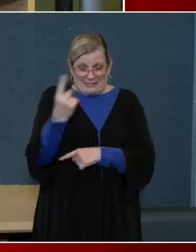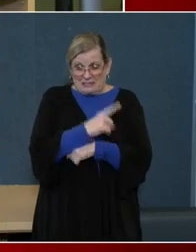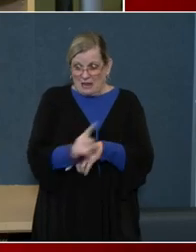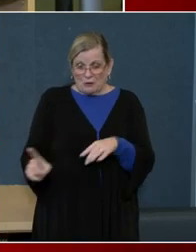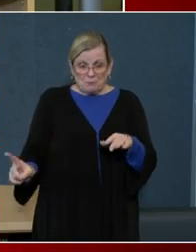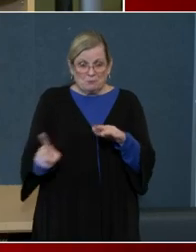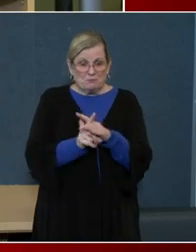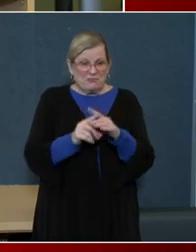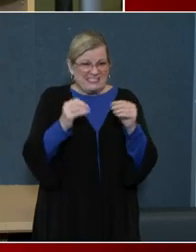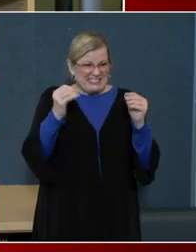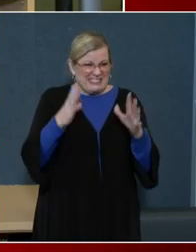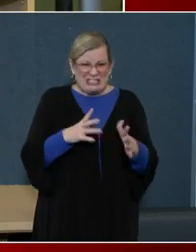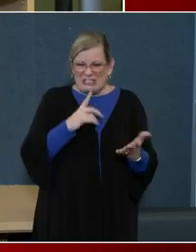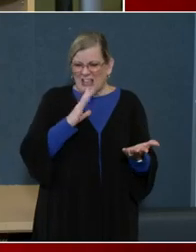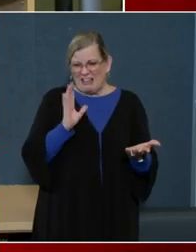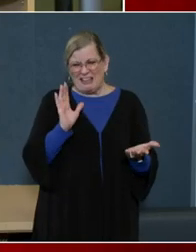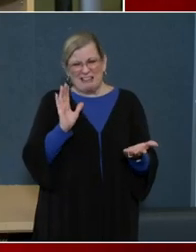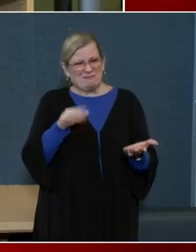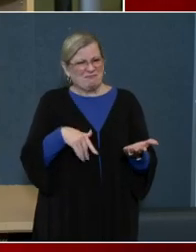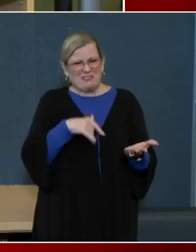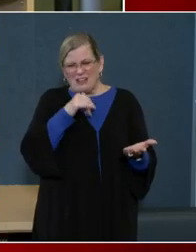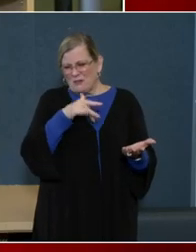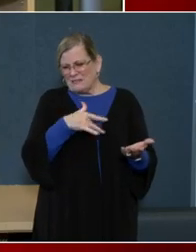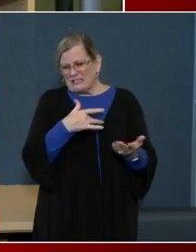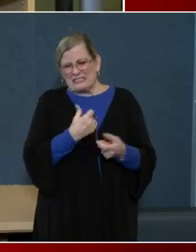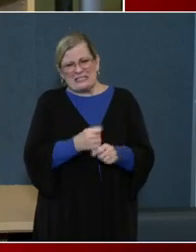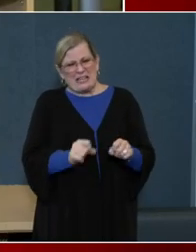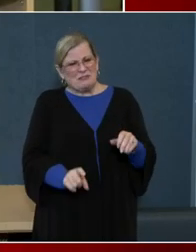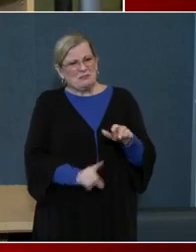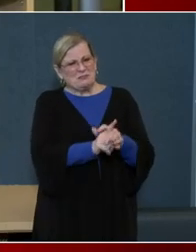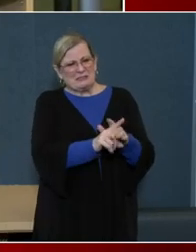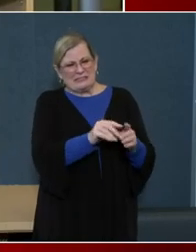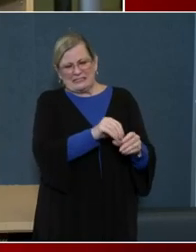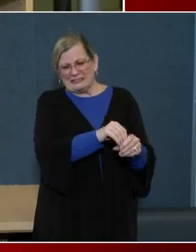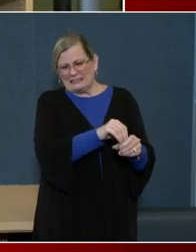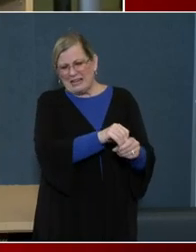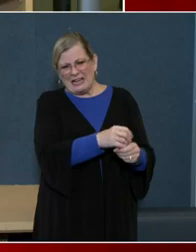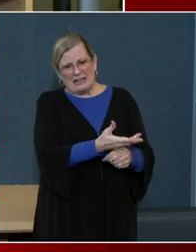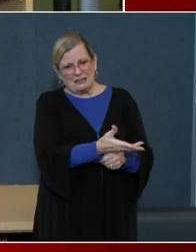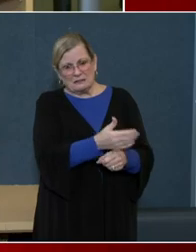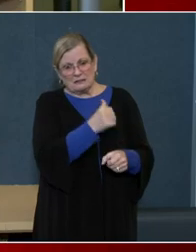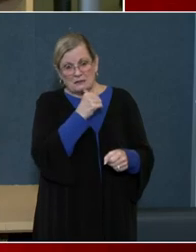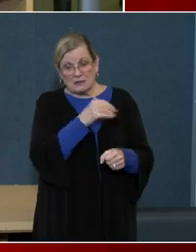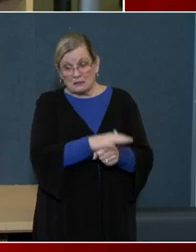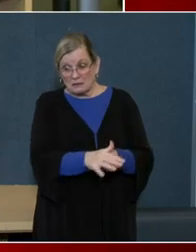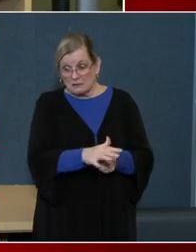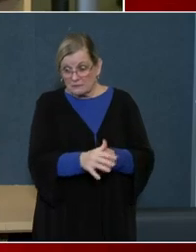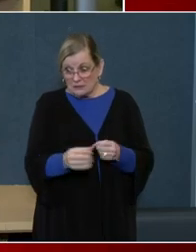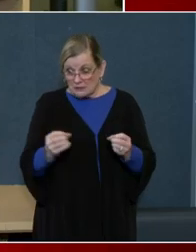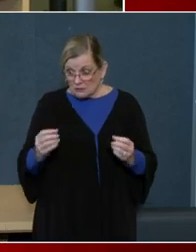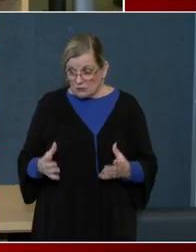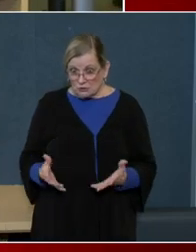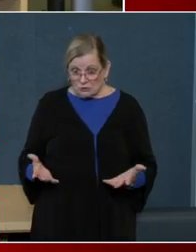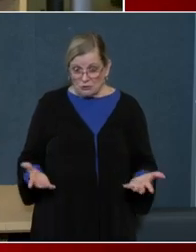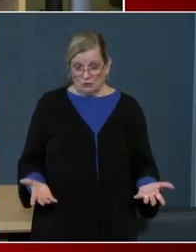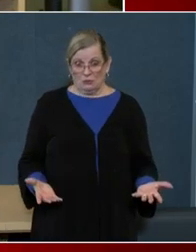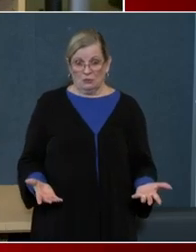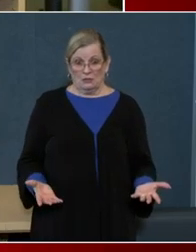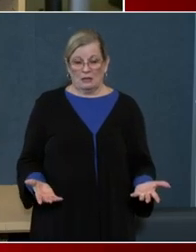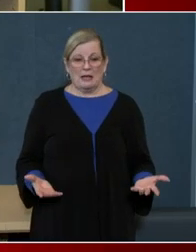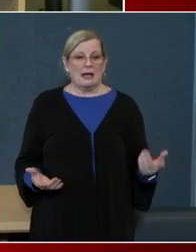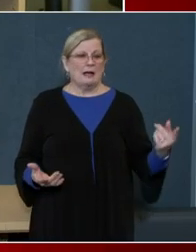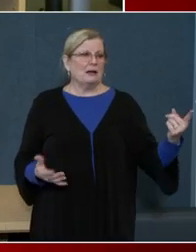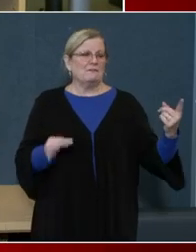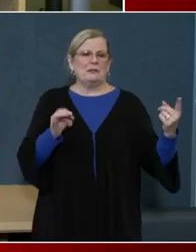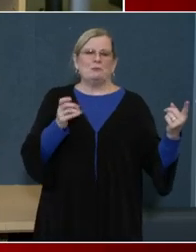we don't think it's safe to go back inside and you don't have enough teachers? Well, I don't want to play too much what if, and what I